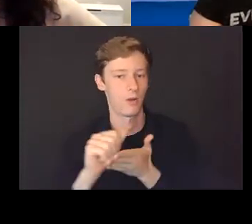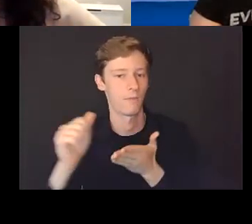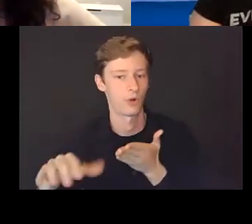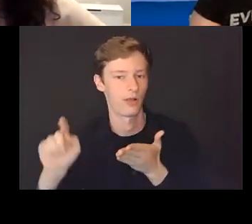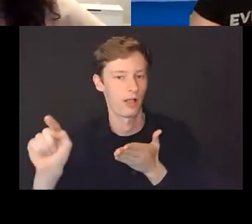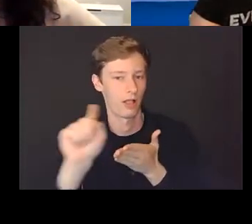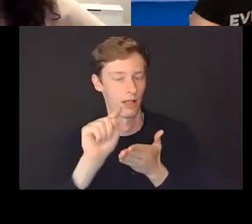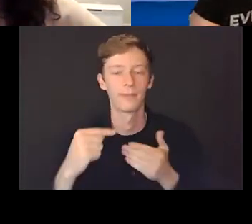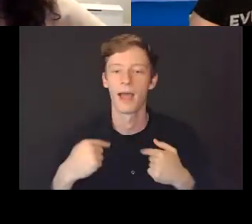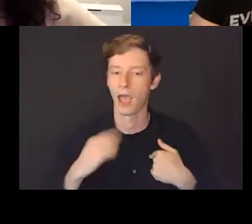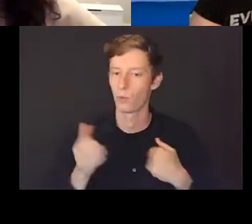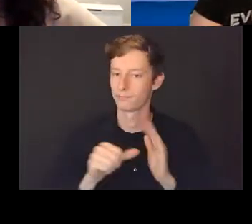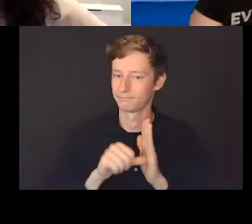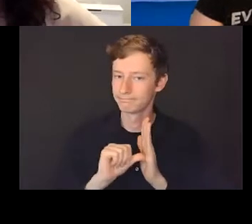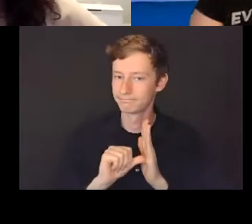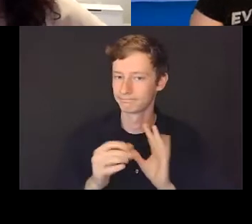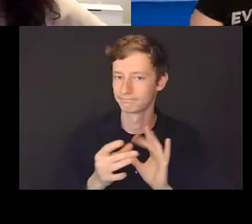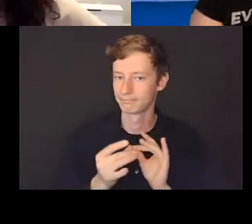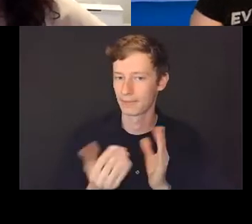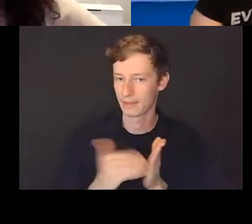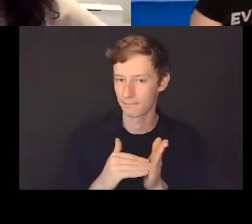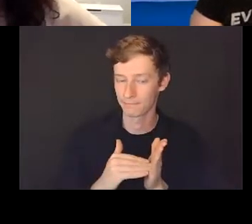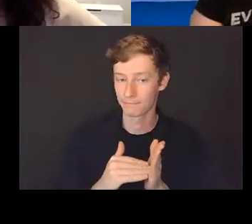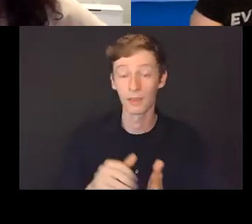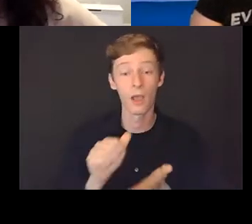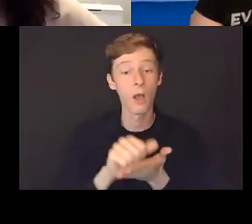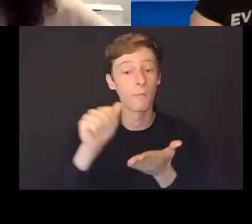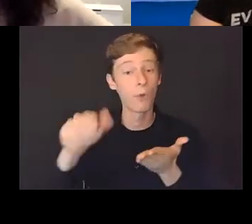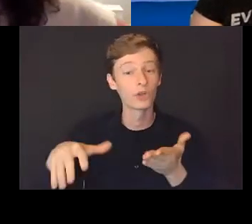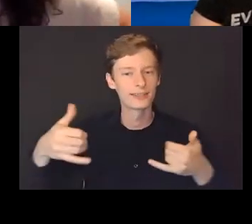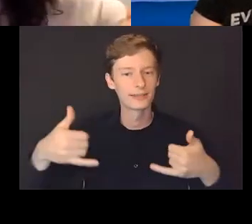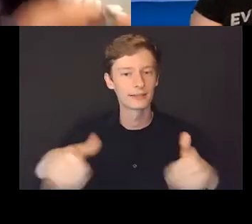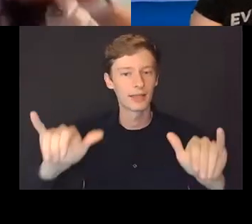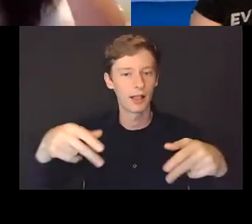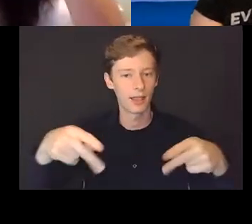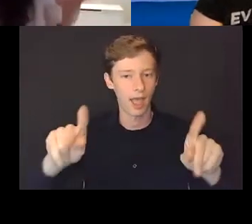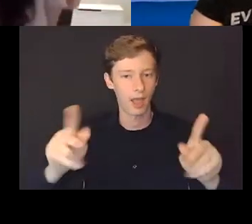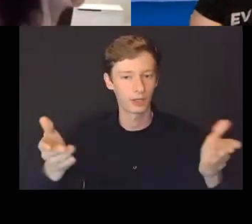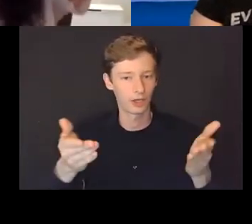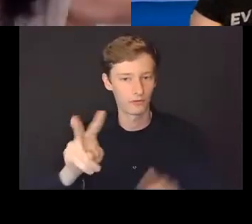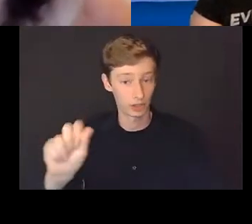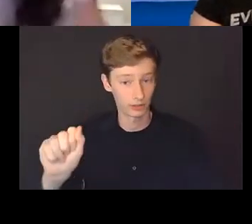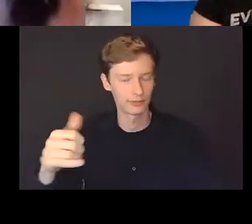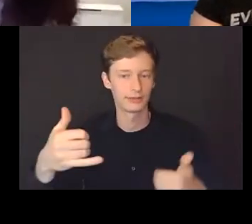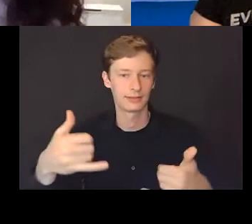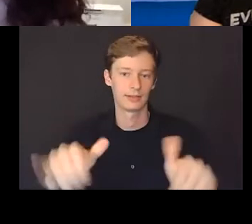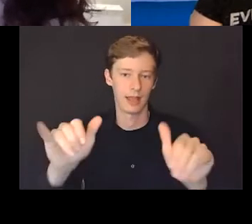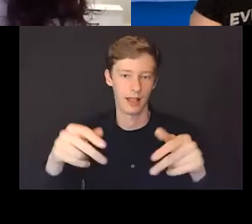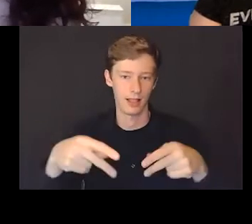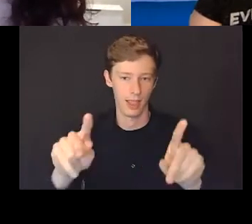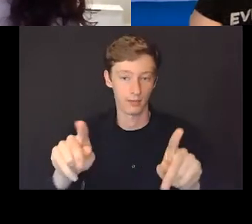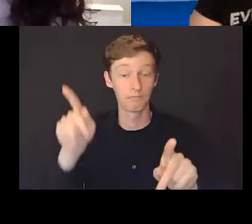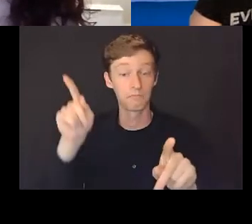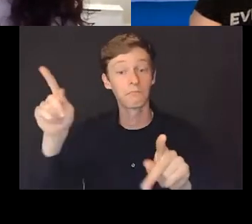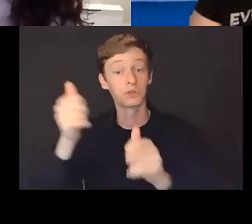has already been said. Abortion is still legal today in Virginia. It will continue to be legal once the decision officially comes